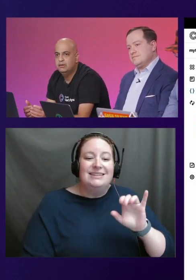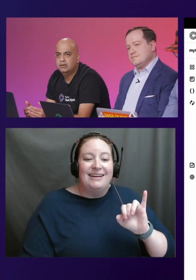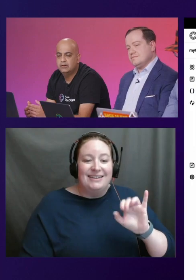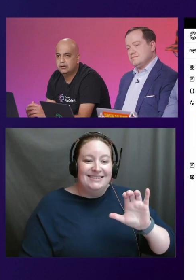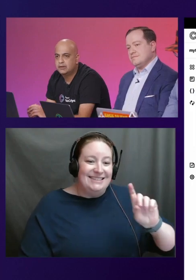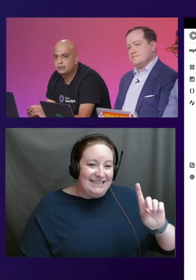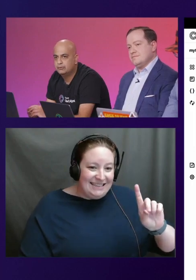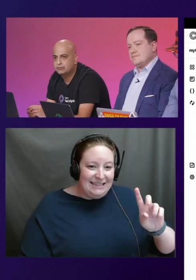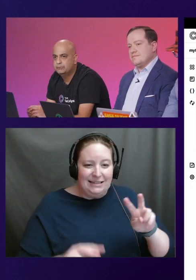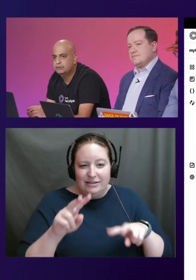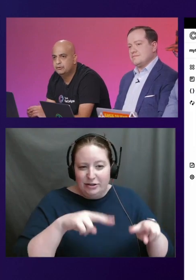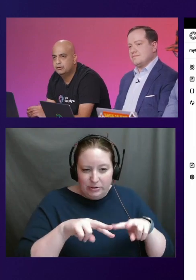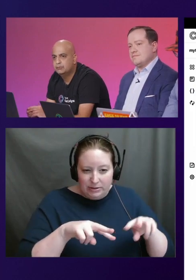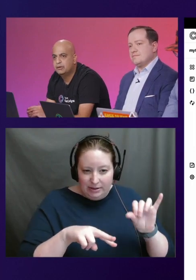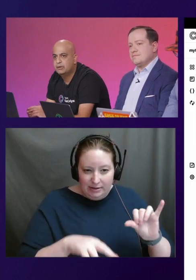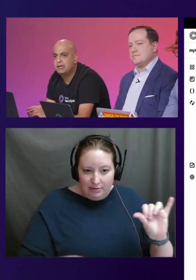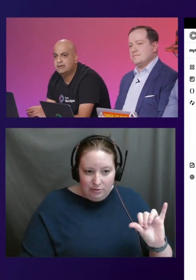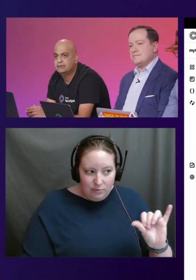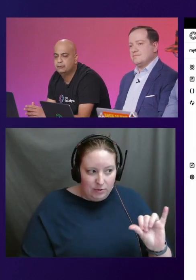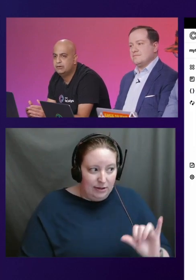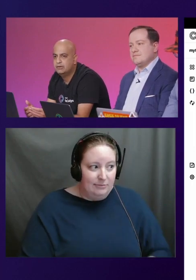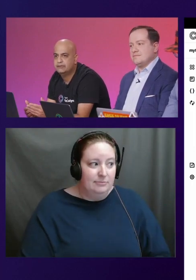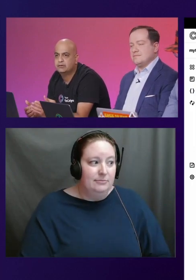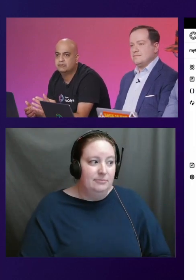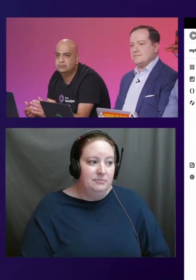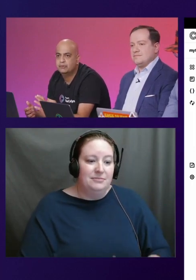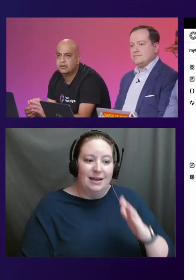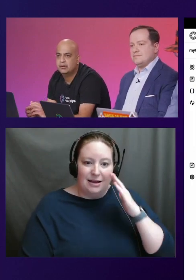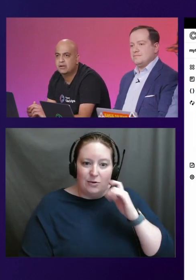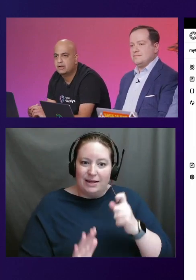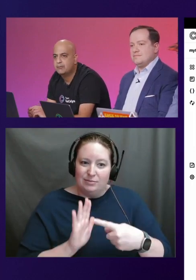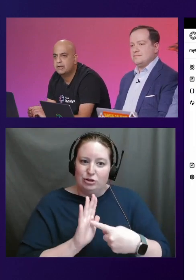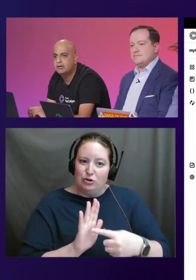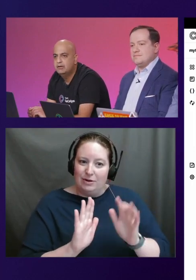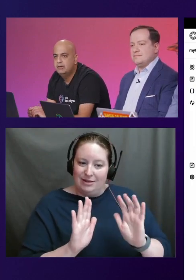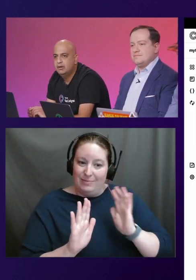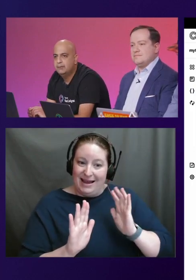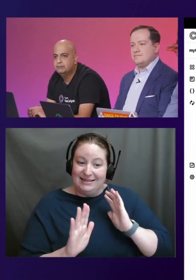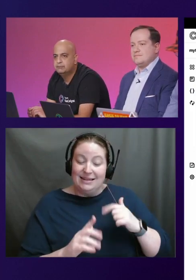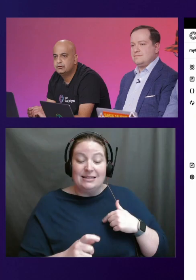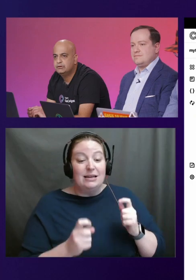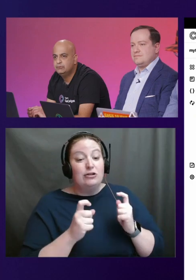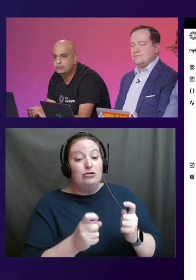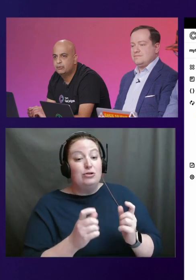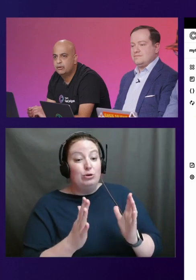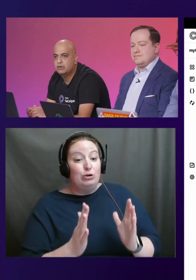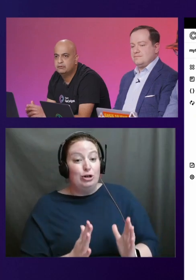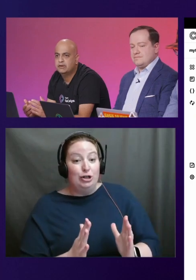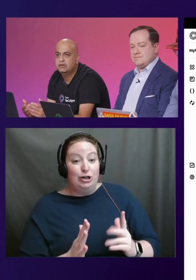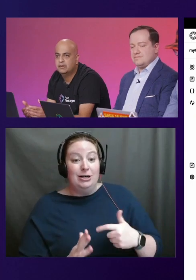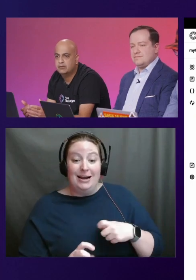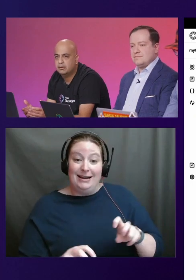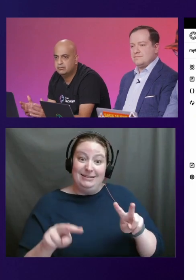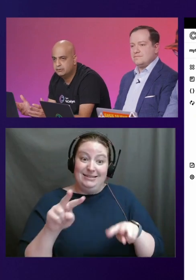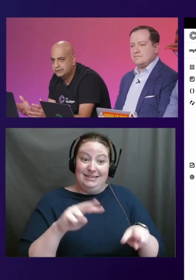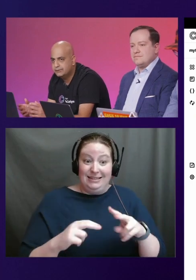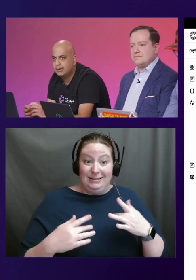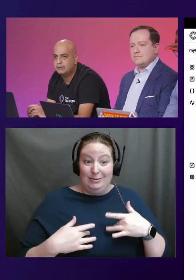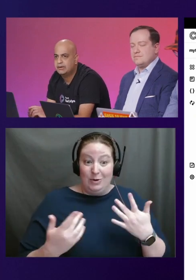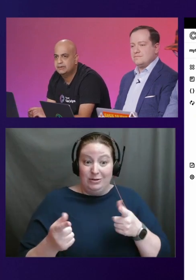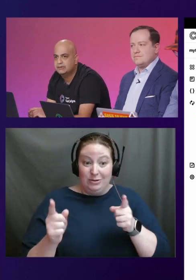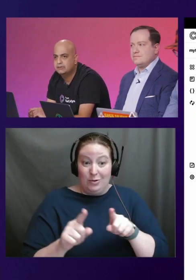well. And I know those have been shown a little bit in the past as well. As a contributor, I can kind of come in, see what's going on. So I can click on